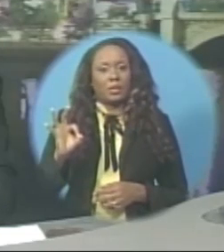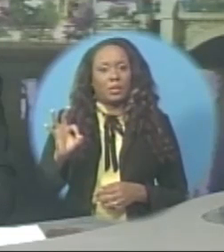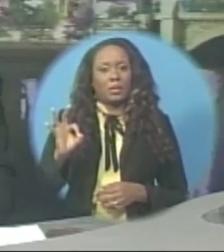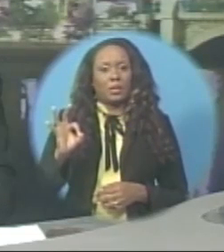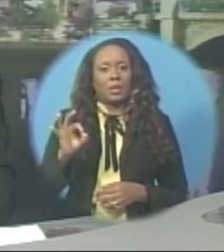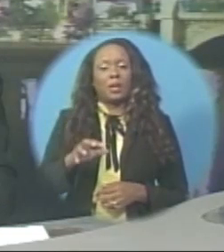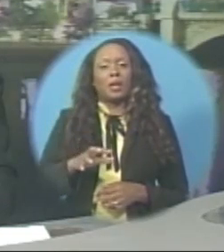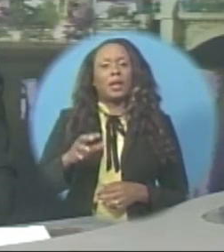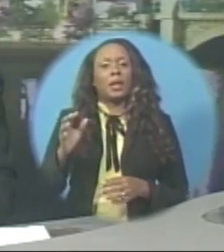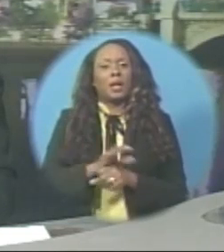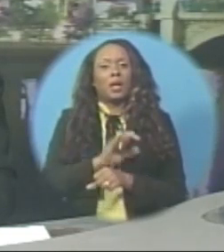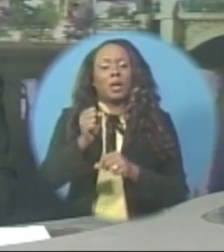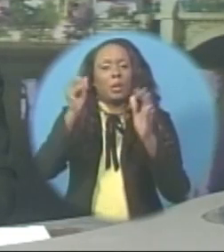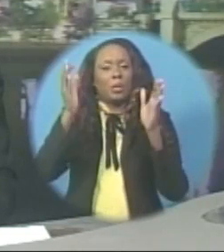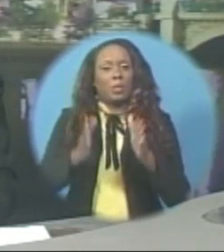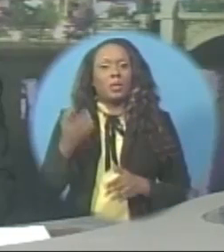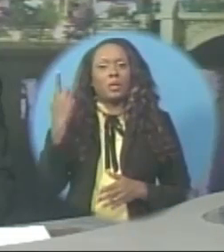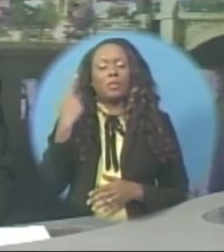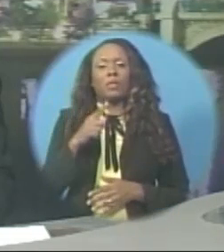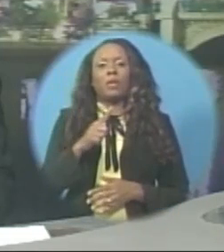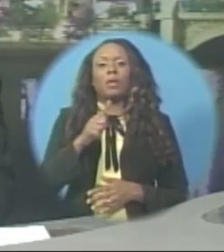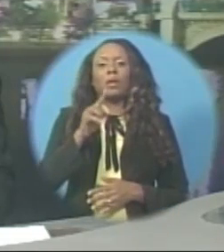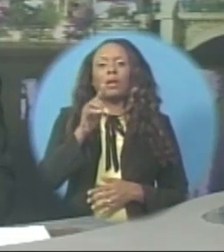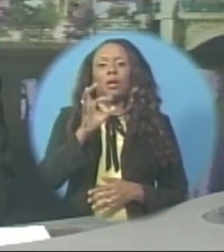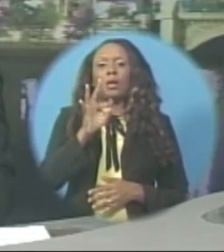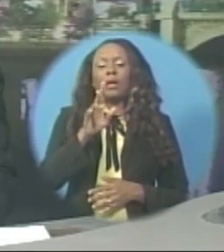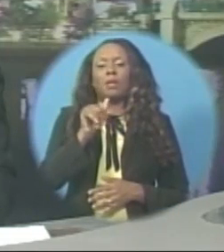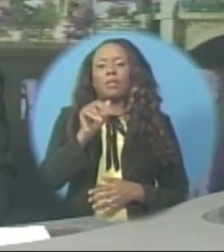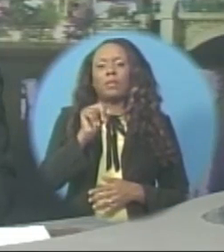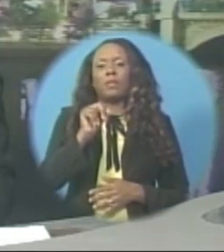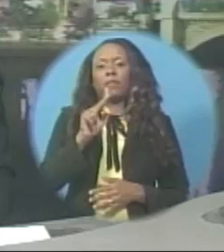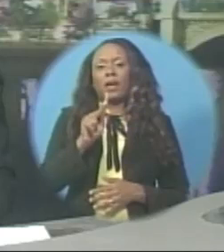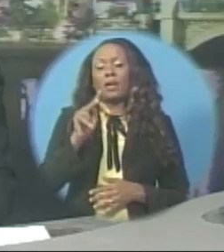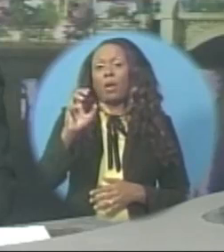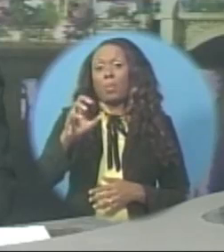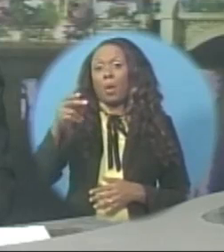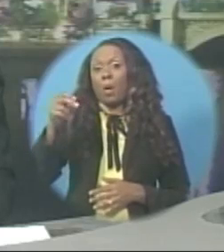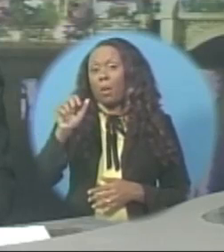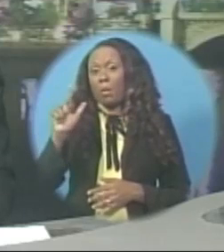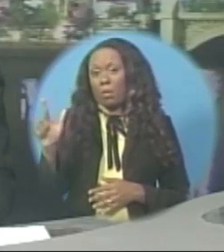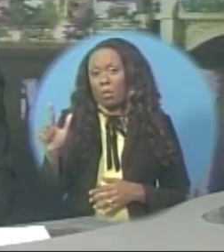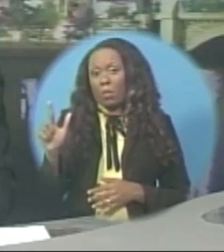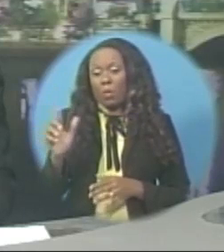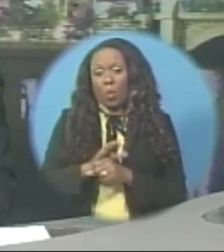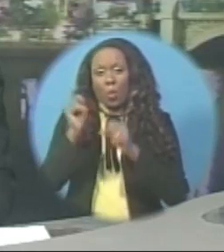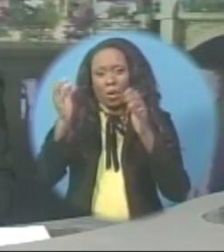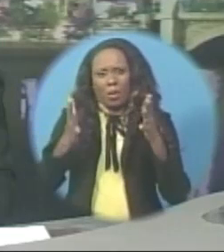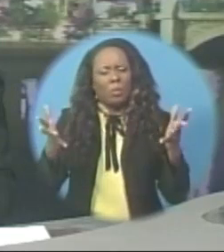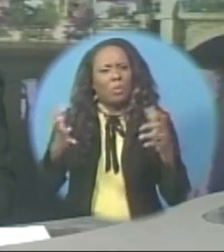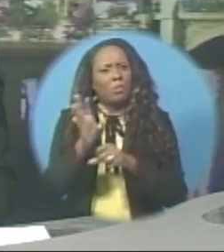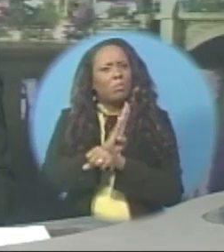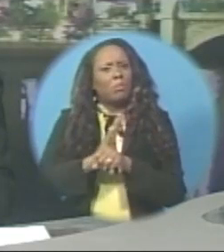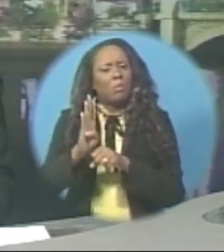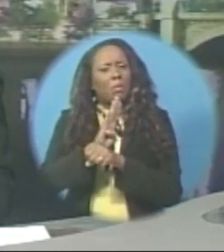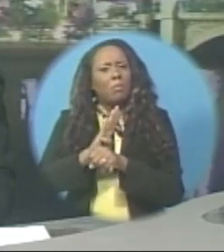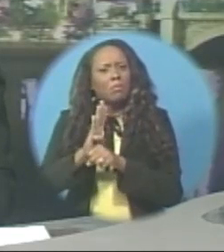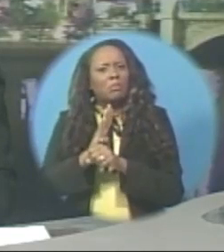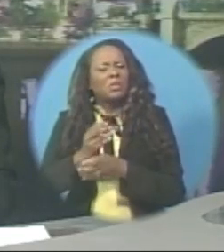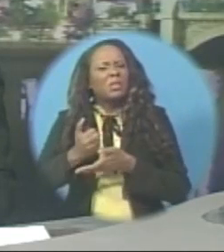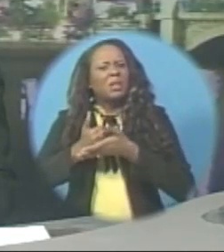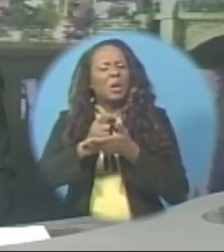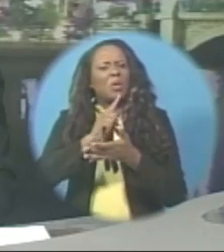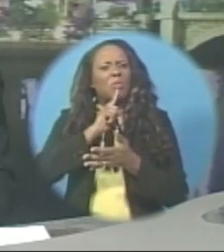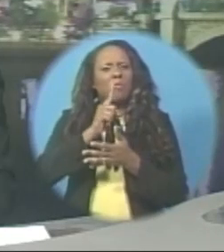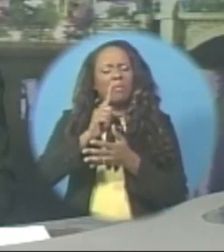Frank Colomer Hall Literary Endowment awardee Karen Lord wants Barbadians to help create an industry for local literature.